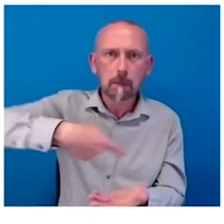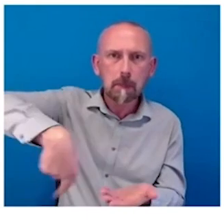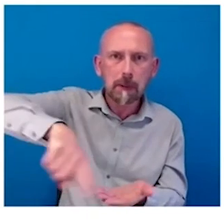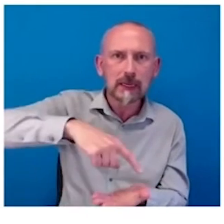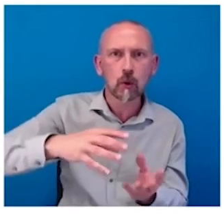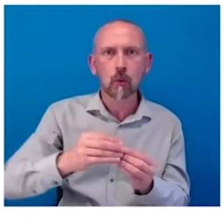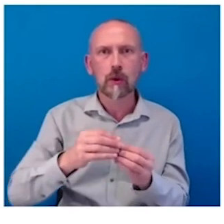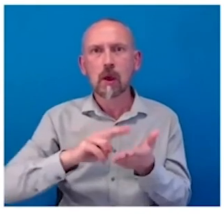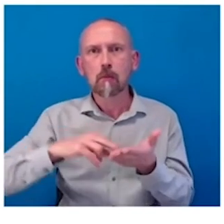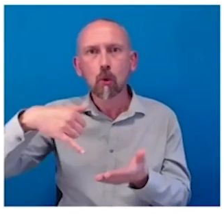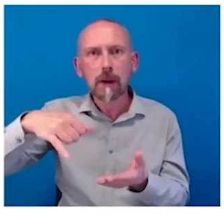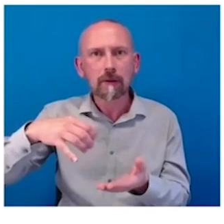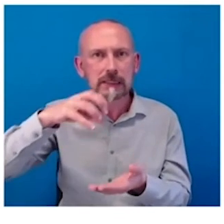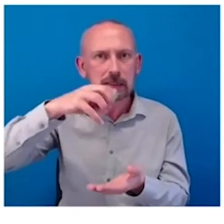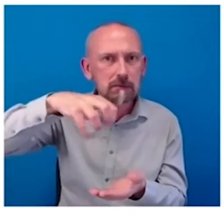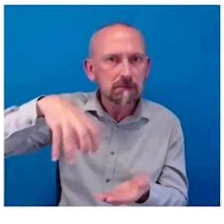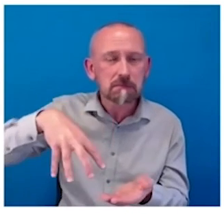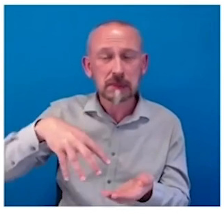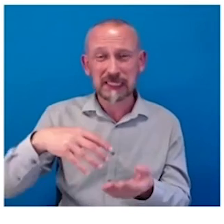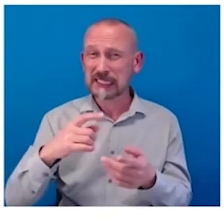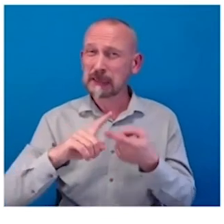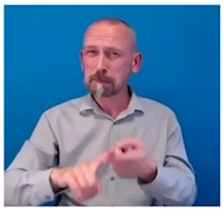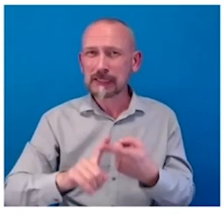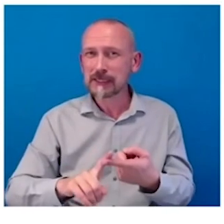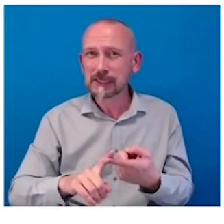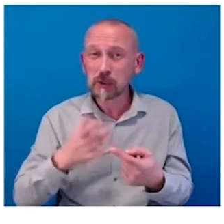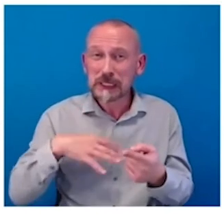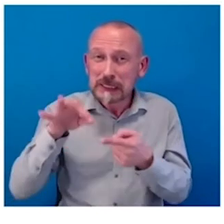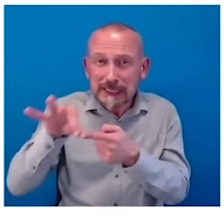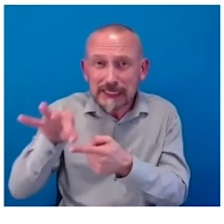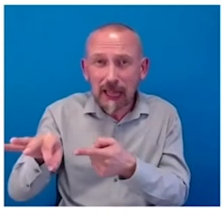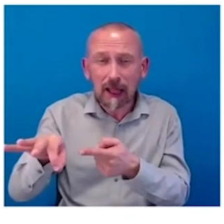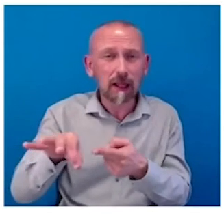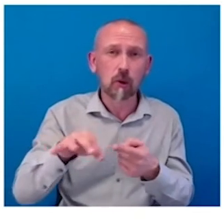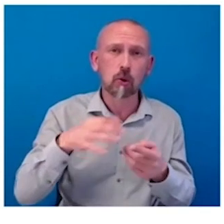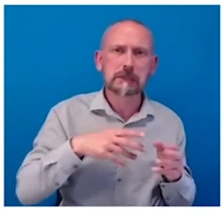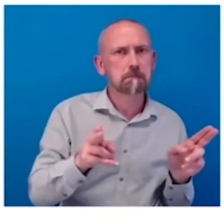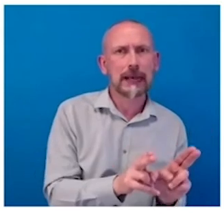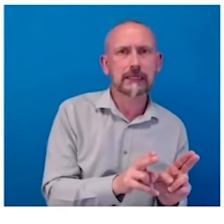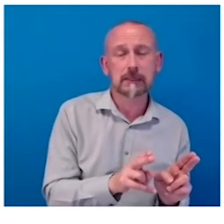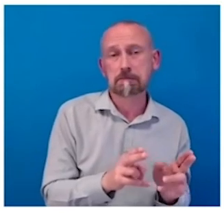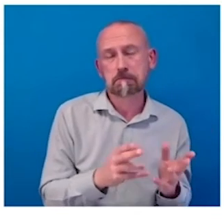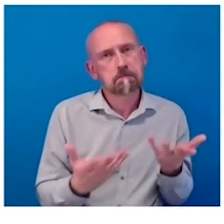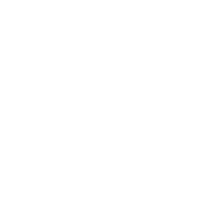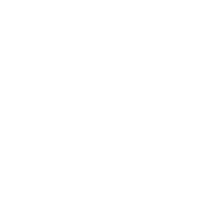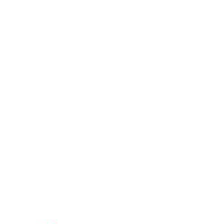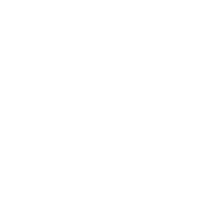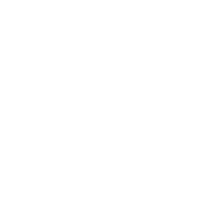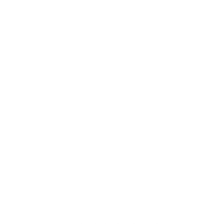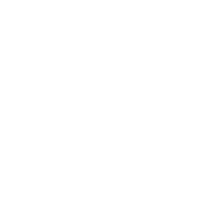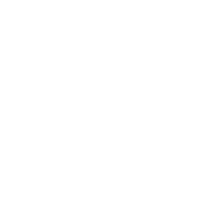But it depends on the context. So there might be a need to provide a more detailed description of the image, but it does very much depend on context.